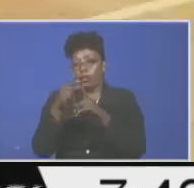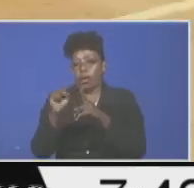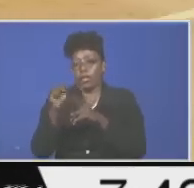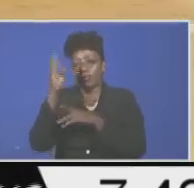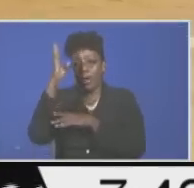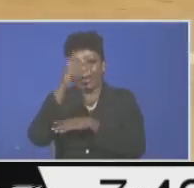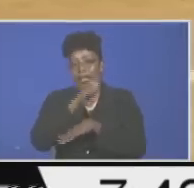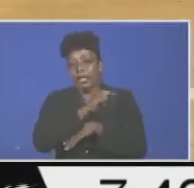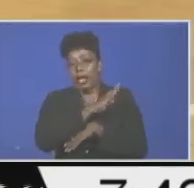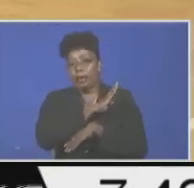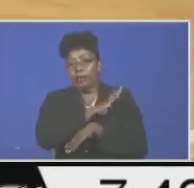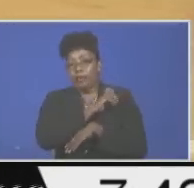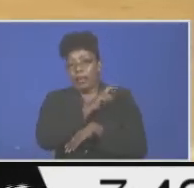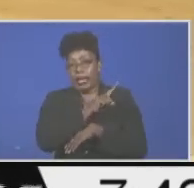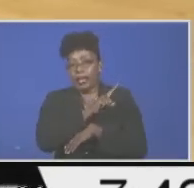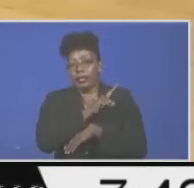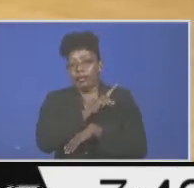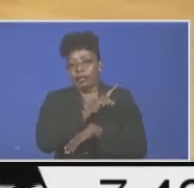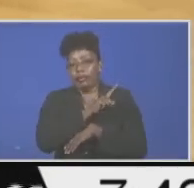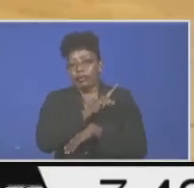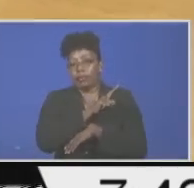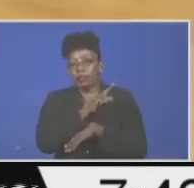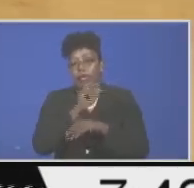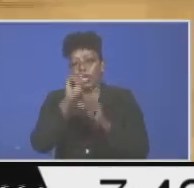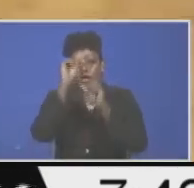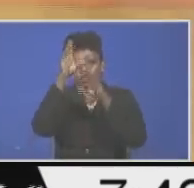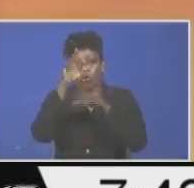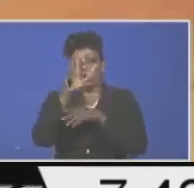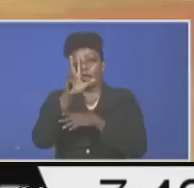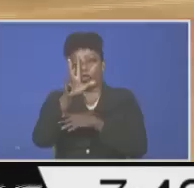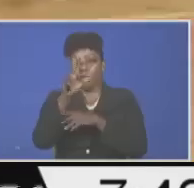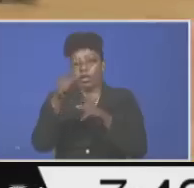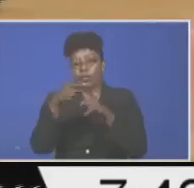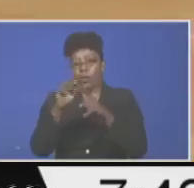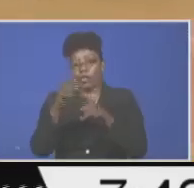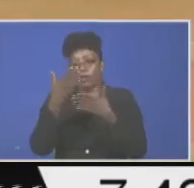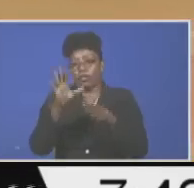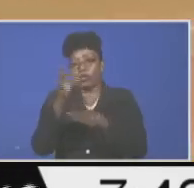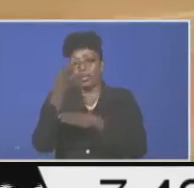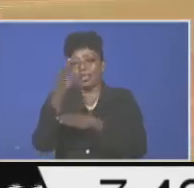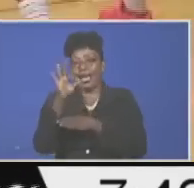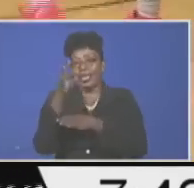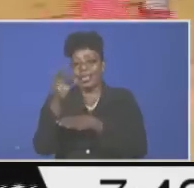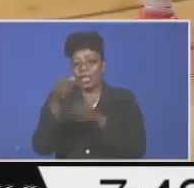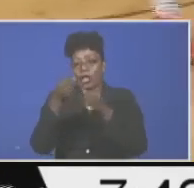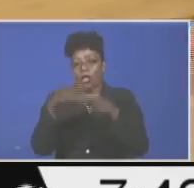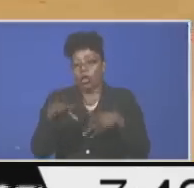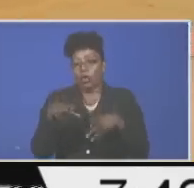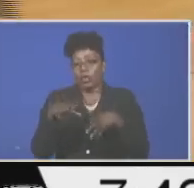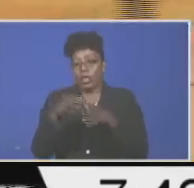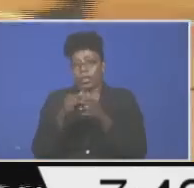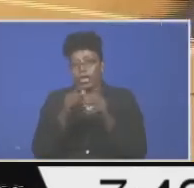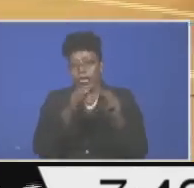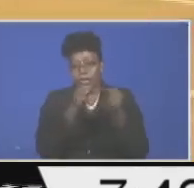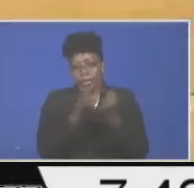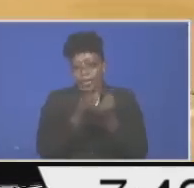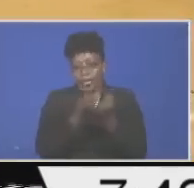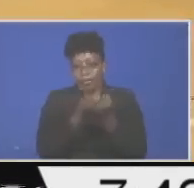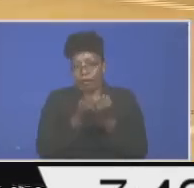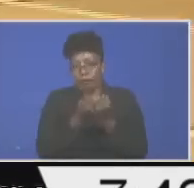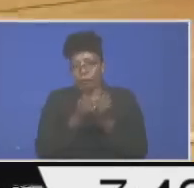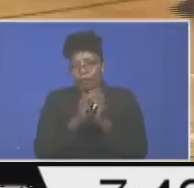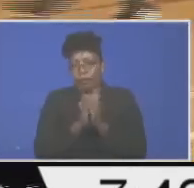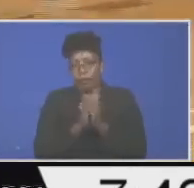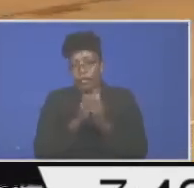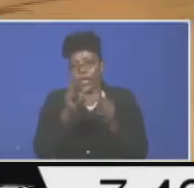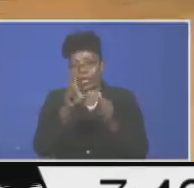Tucker Bain was hot from behind the three-point arc. He finished up with 19. On the losing side, Vernon Stubbs, the lone Crime Stopper, in